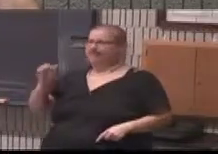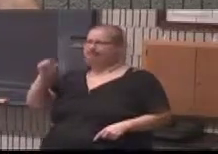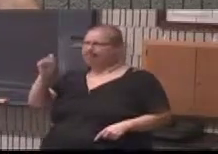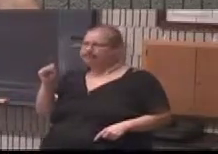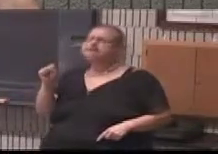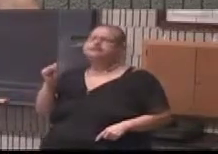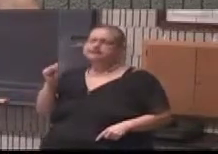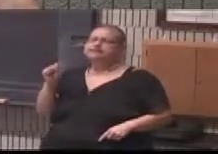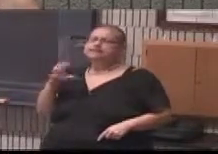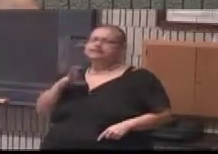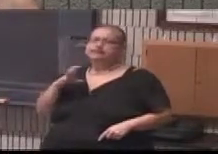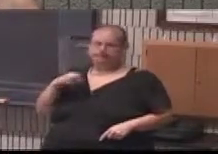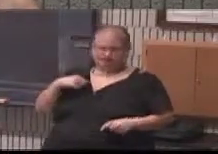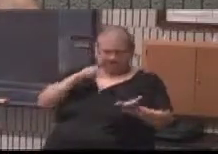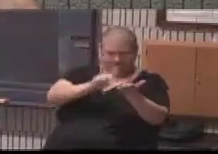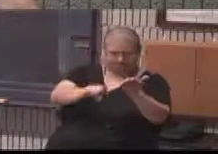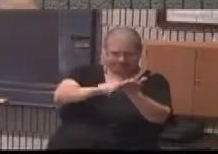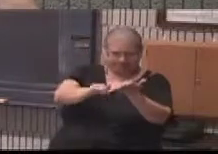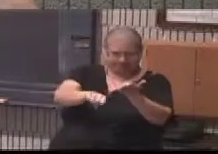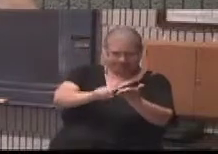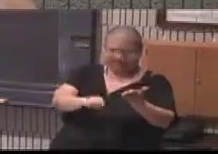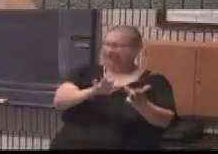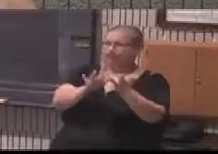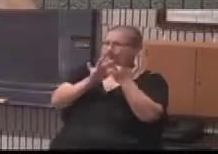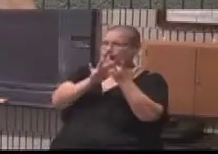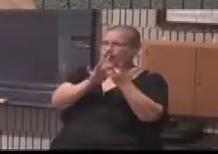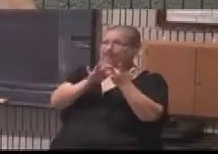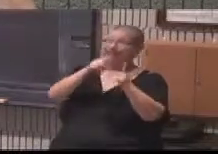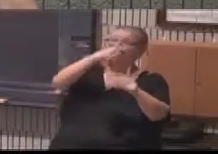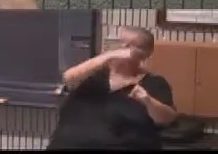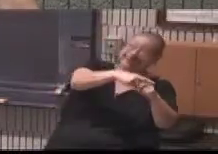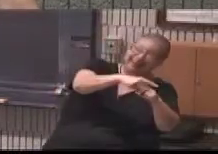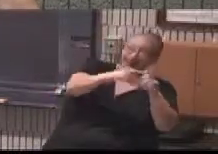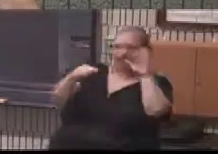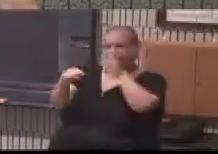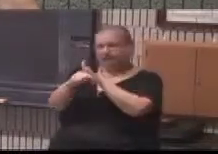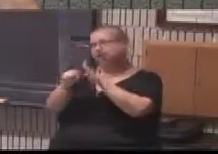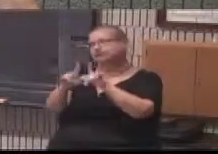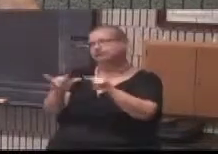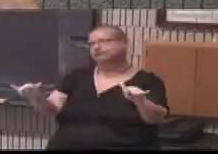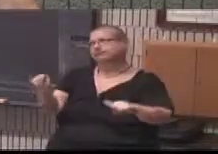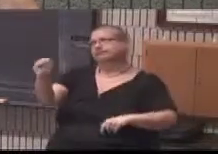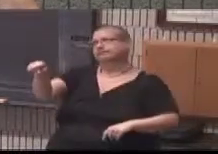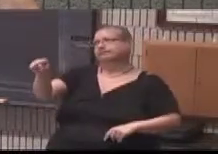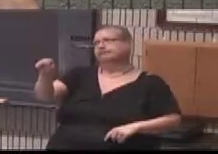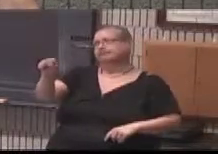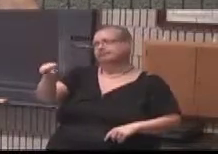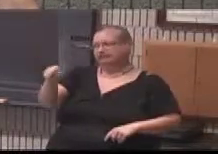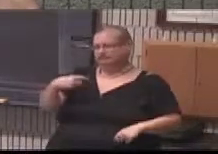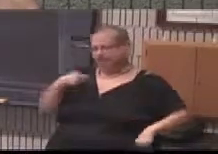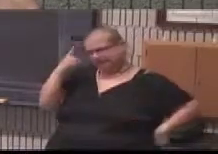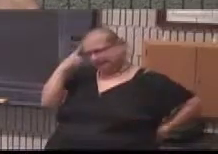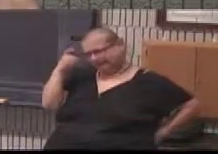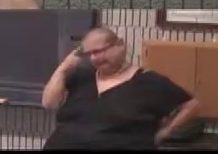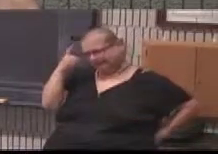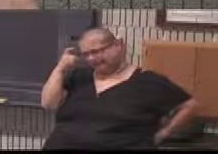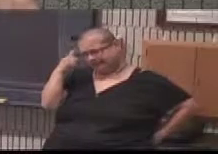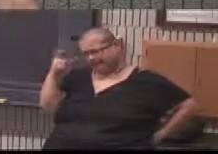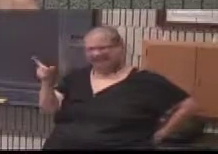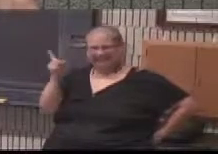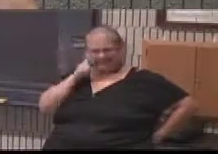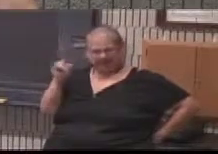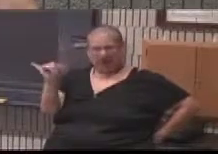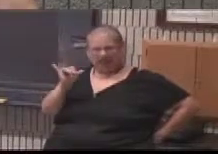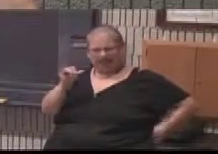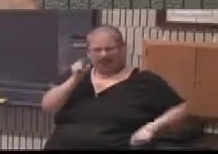on the internet, which is a blessing and a curse. So, and started thinking, this is kind of sounding. And I